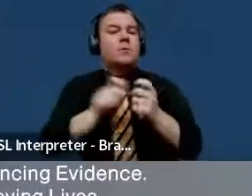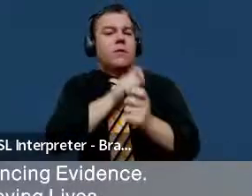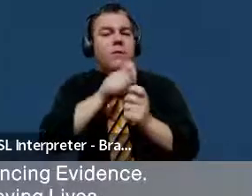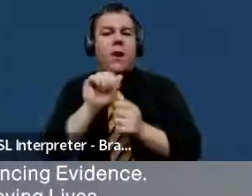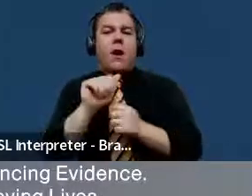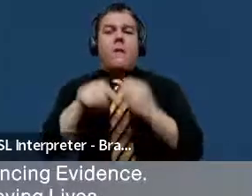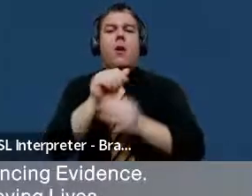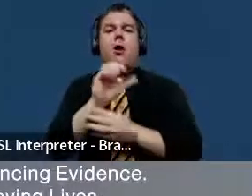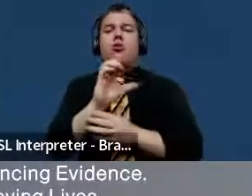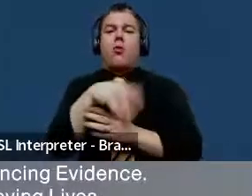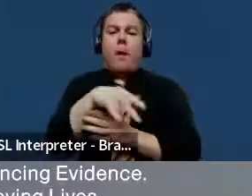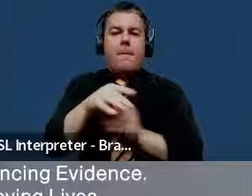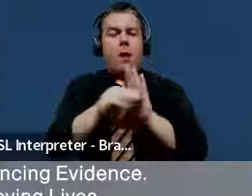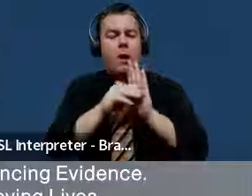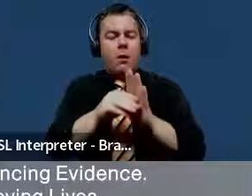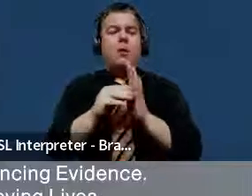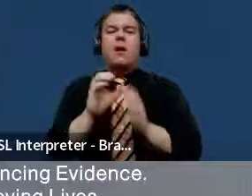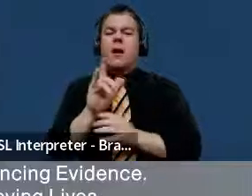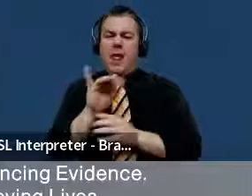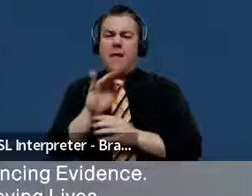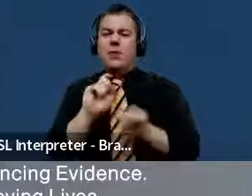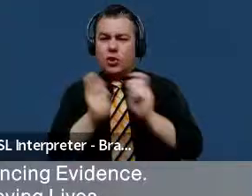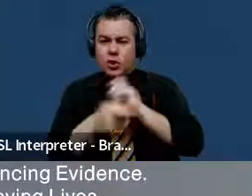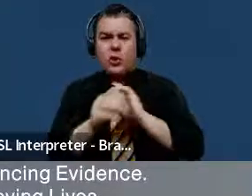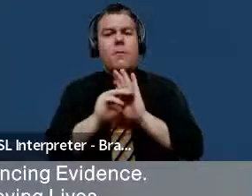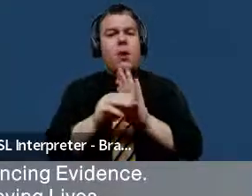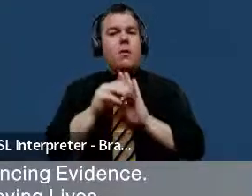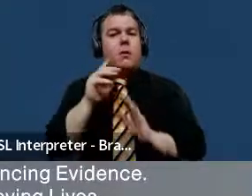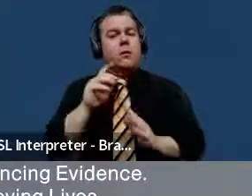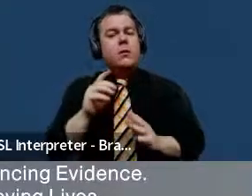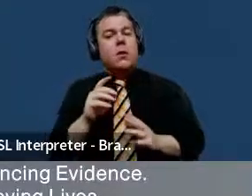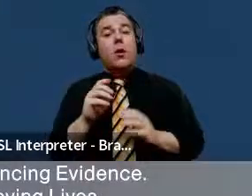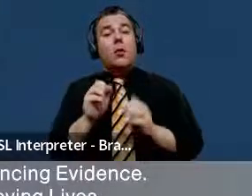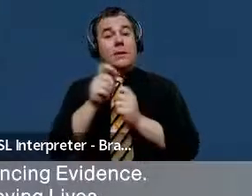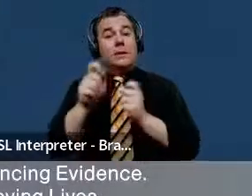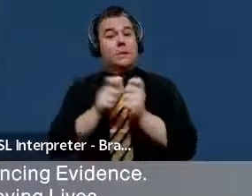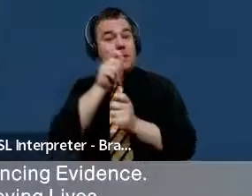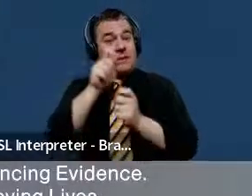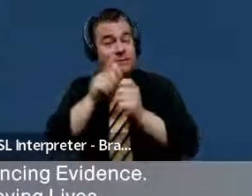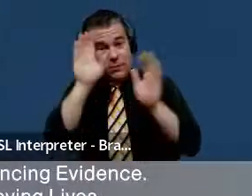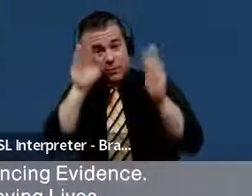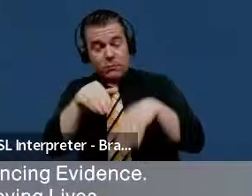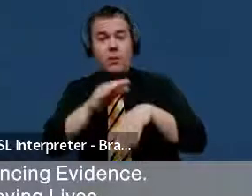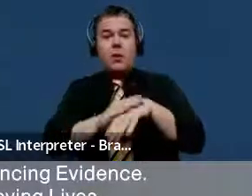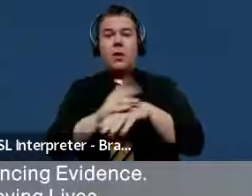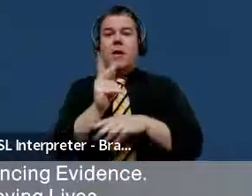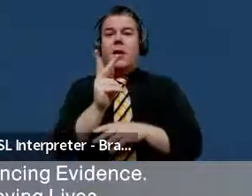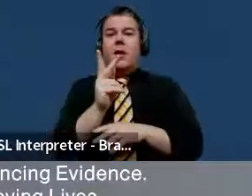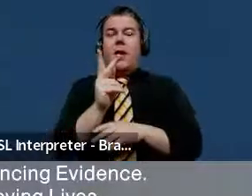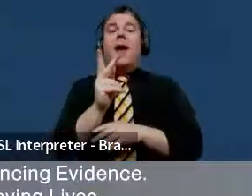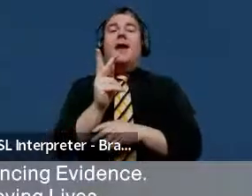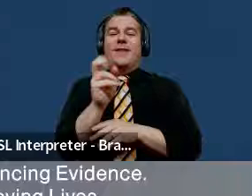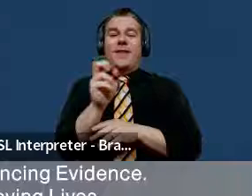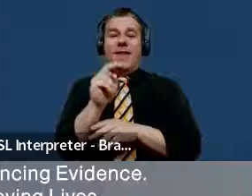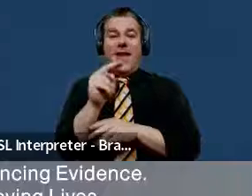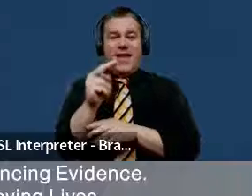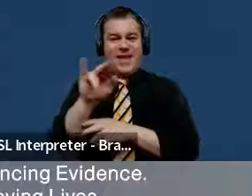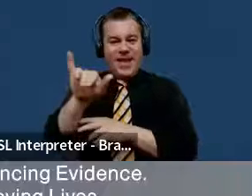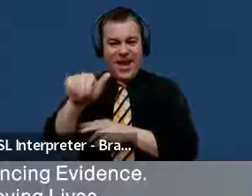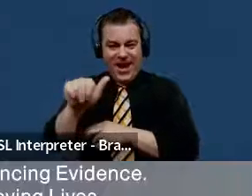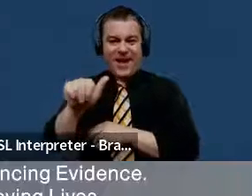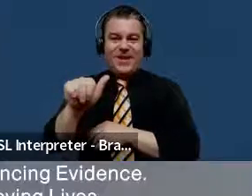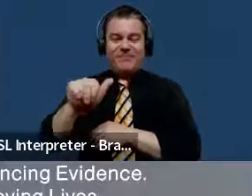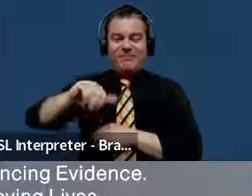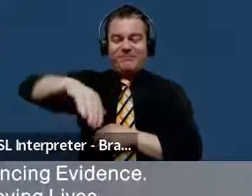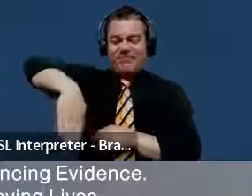change modeling for decision making, with a specific focus on Kenya, where our model focuses on.